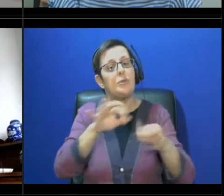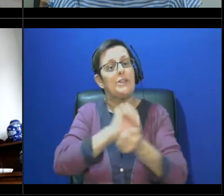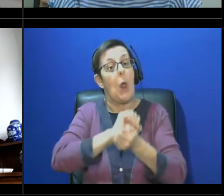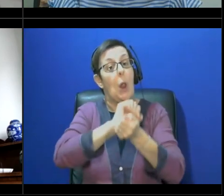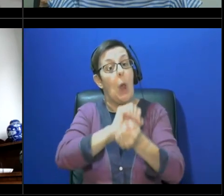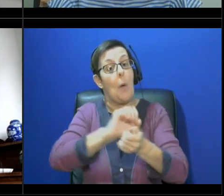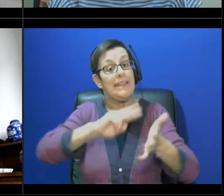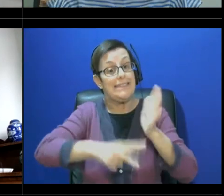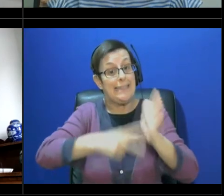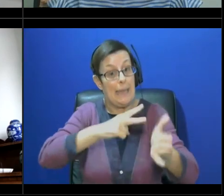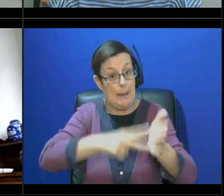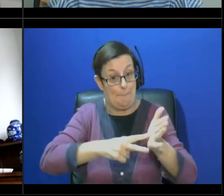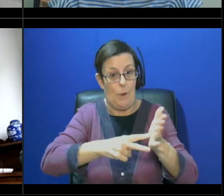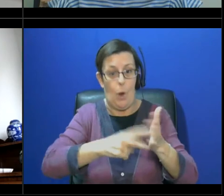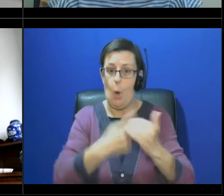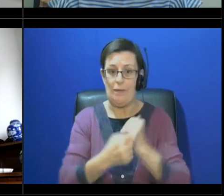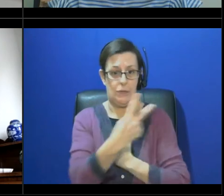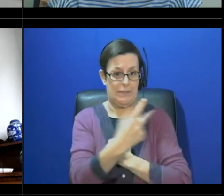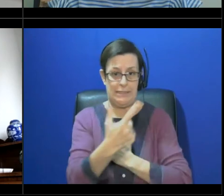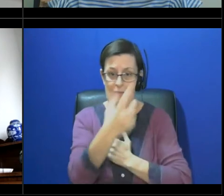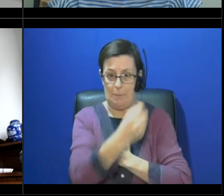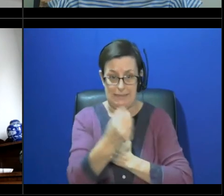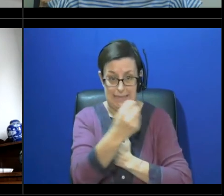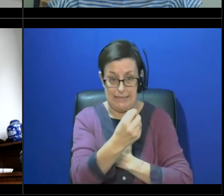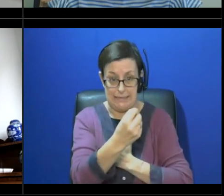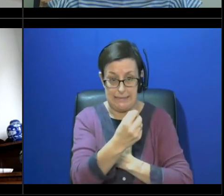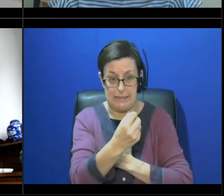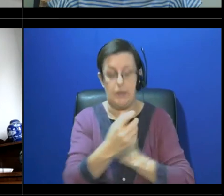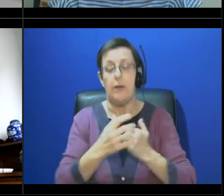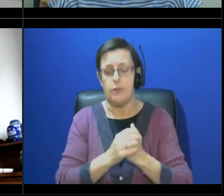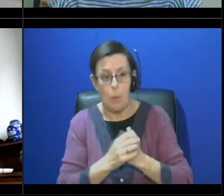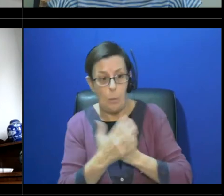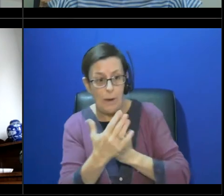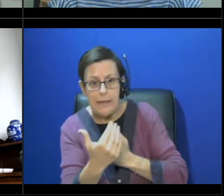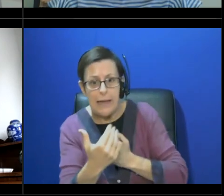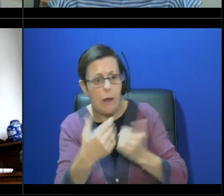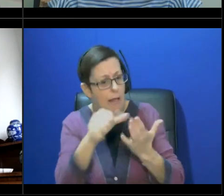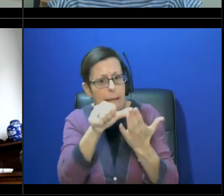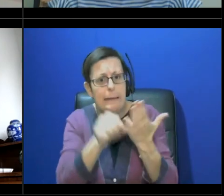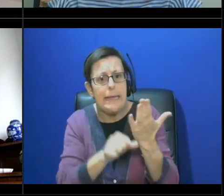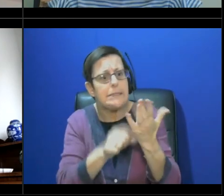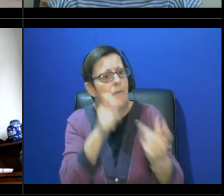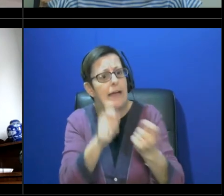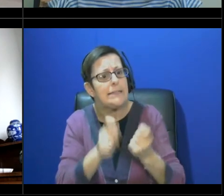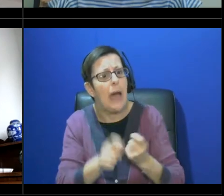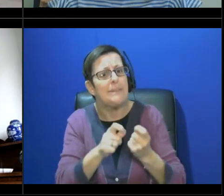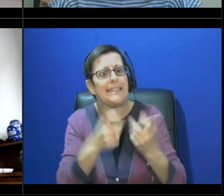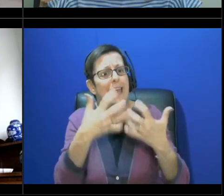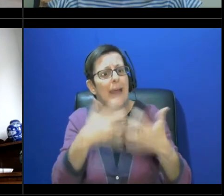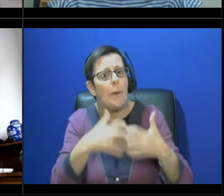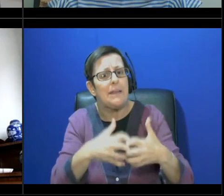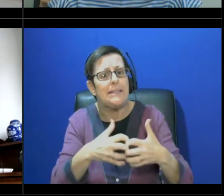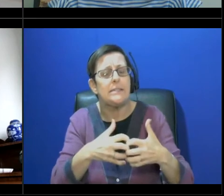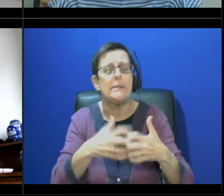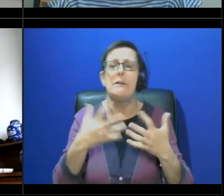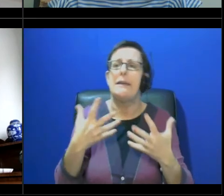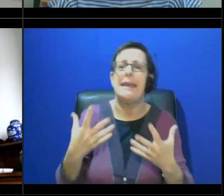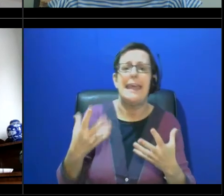ones that did say that they had it, when we asked them to list what specialist equipment or adapted equipment they had, included things like sound